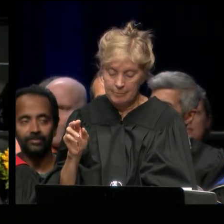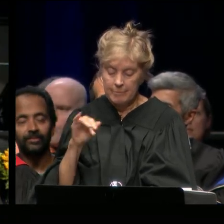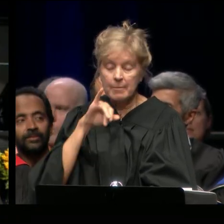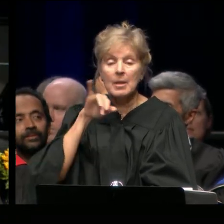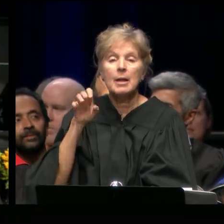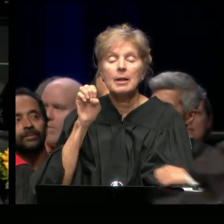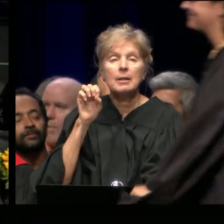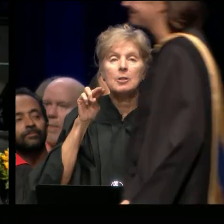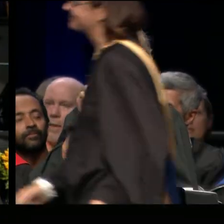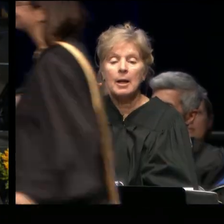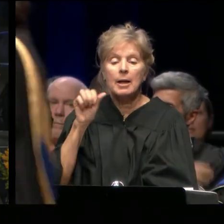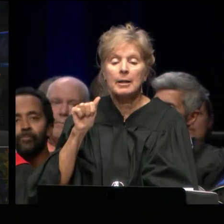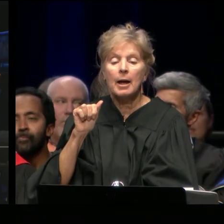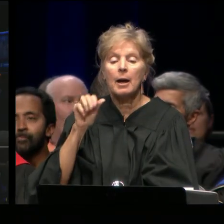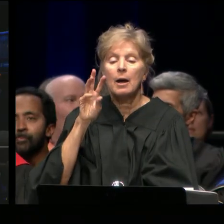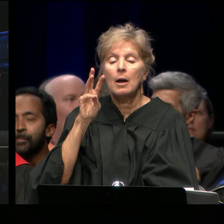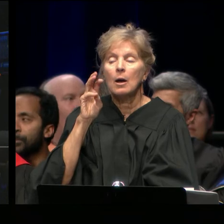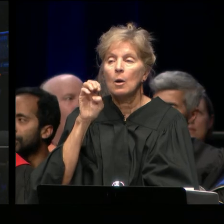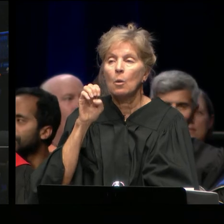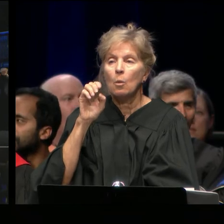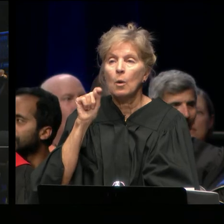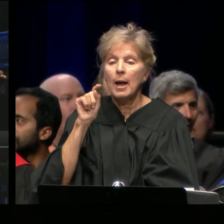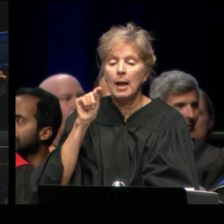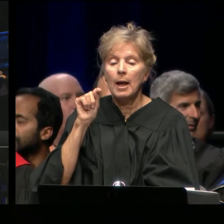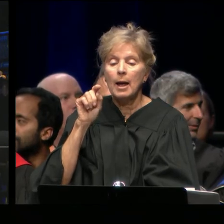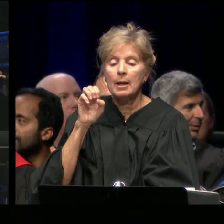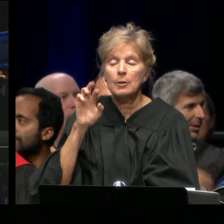Jenna Wetterauer.